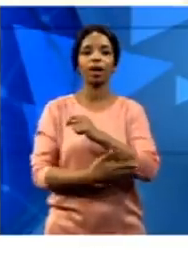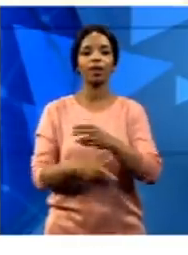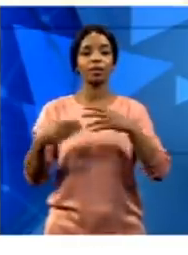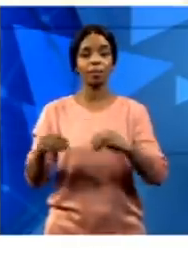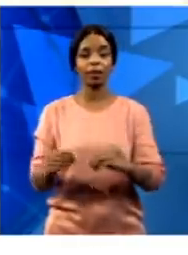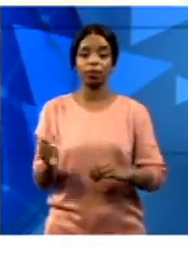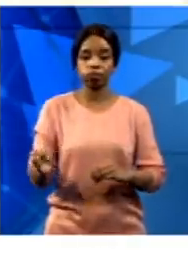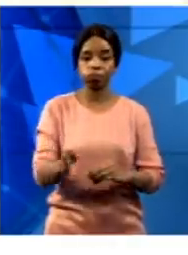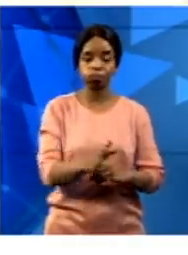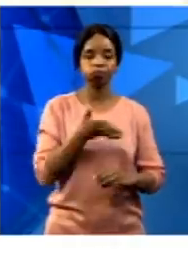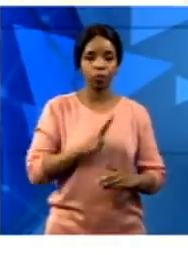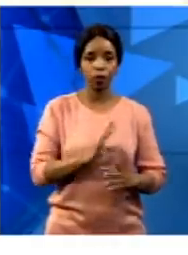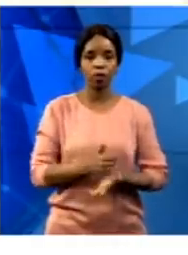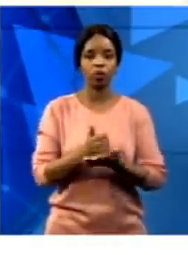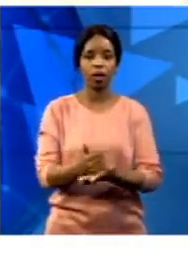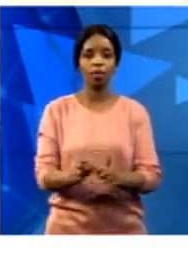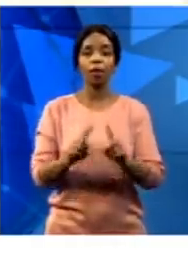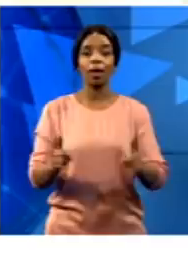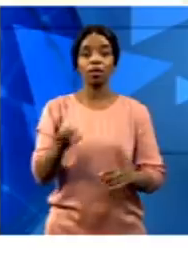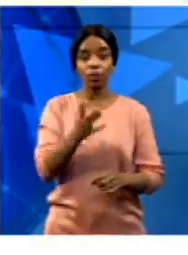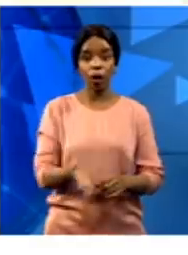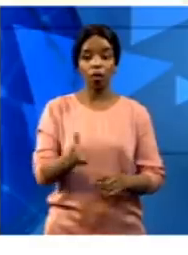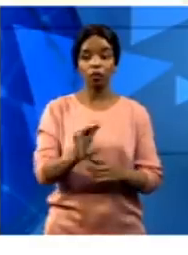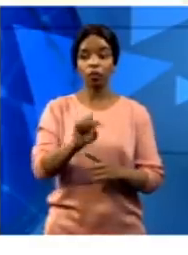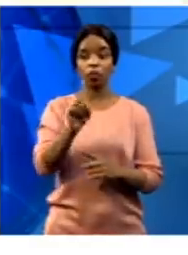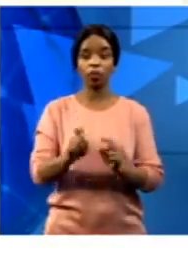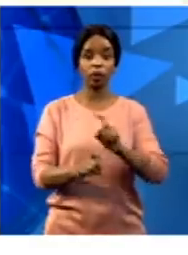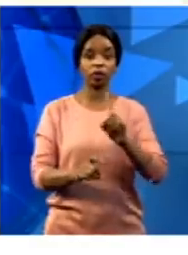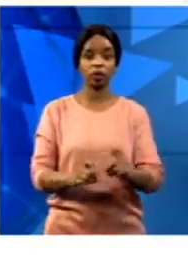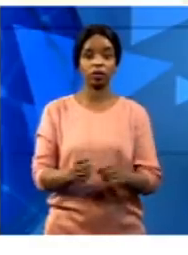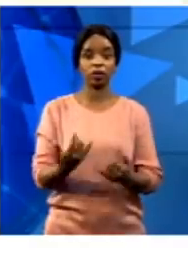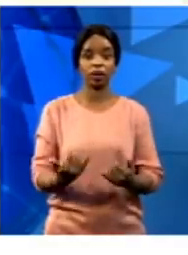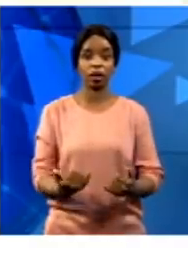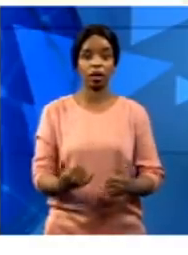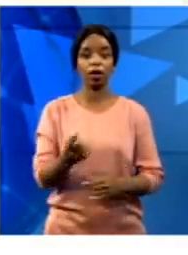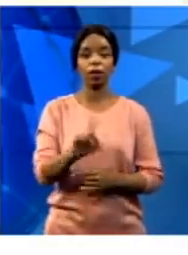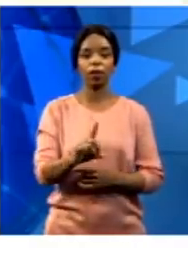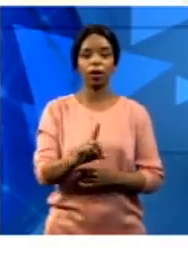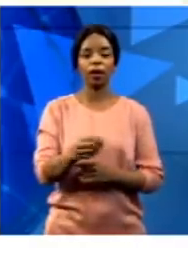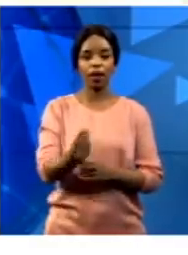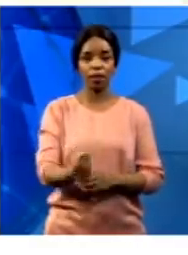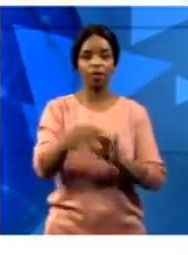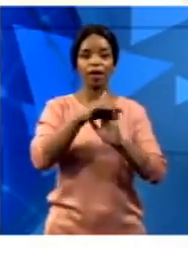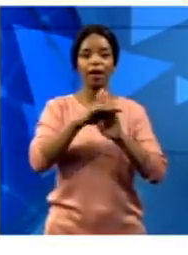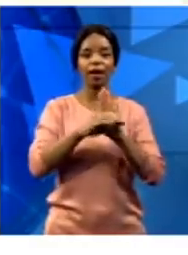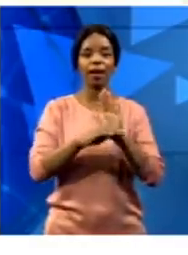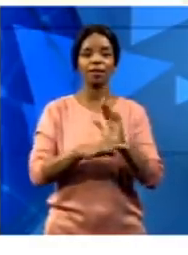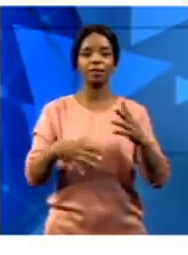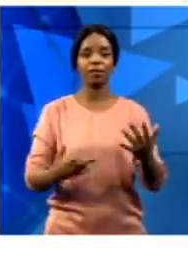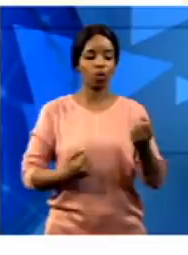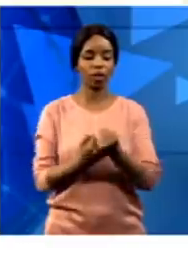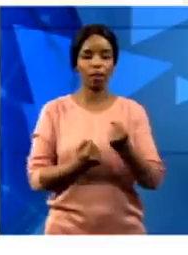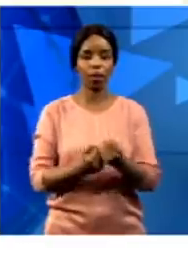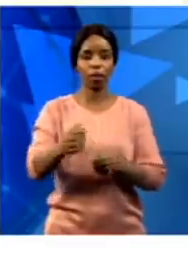Yeah. Once you fill in those questions, after about 2 minutes, it spits out a list of support packages that could